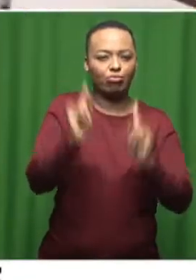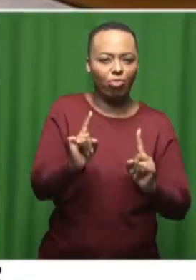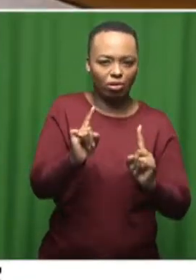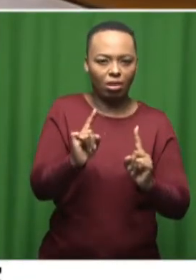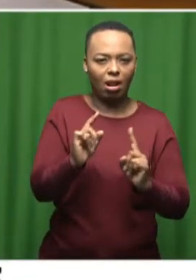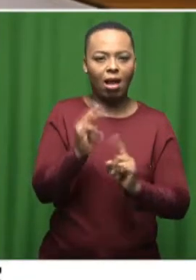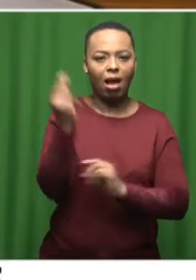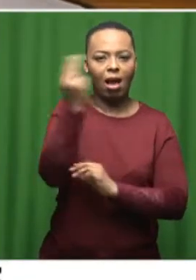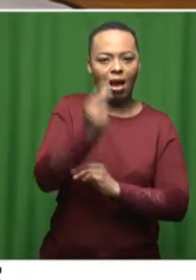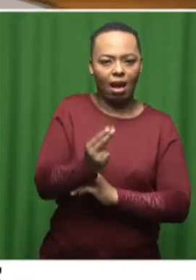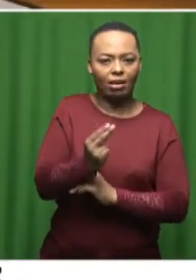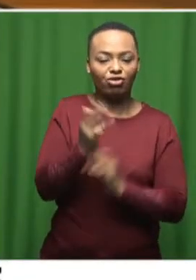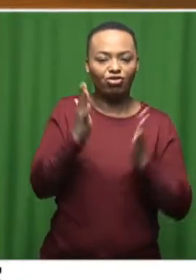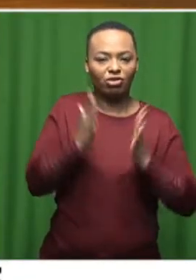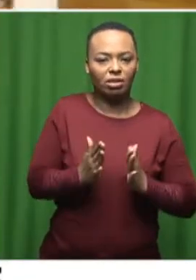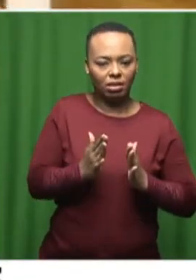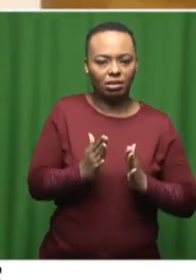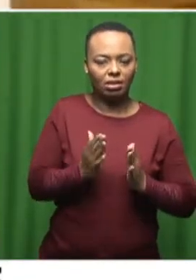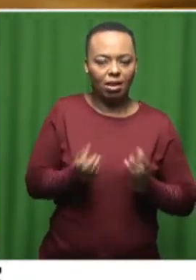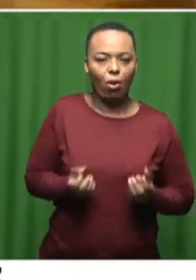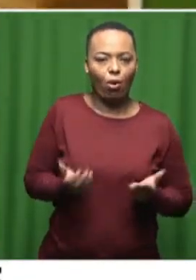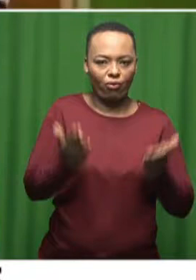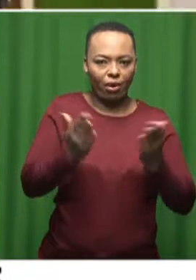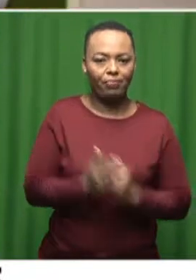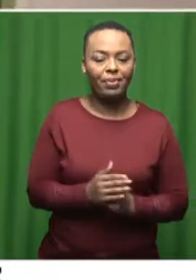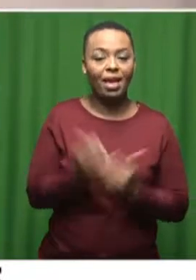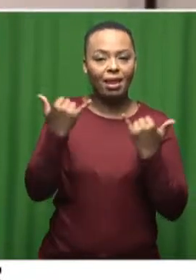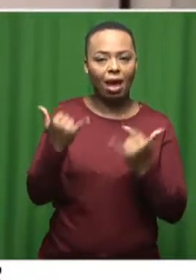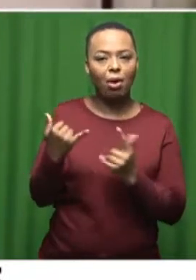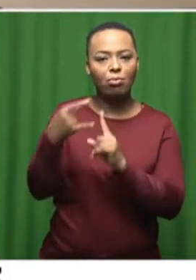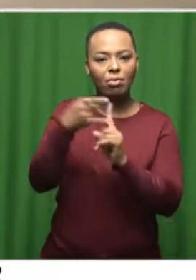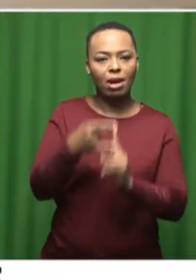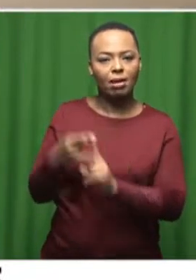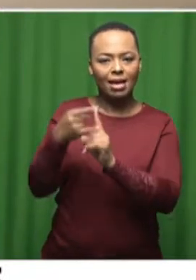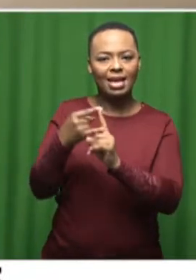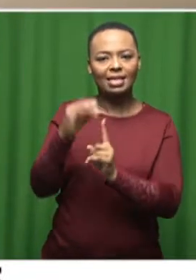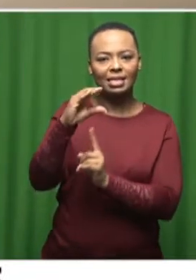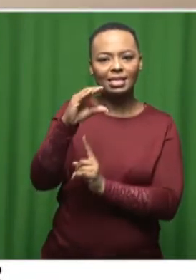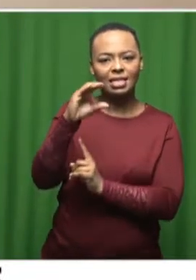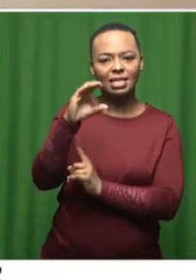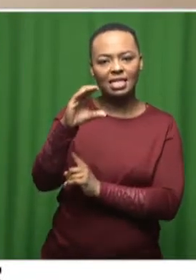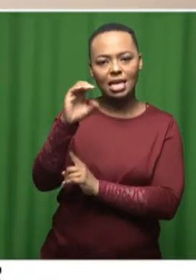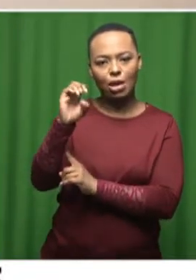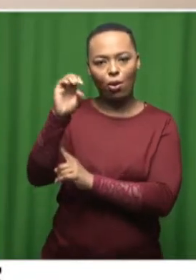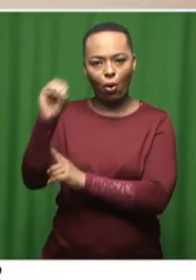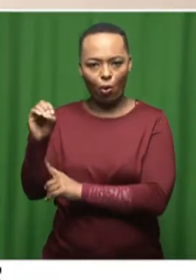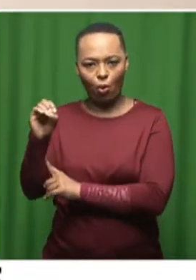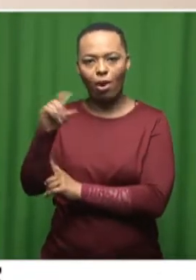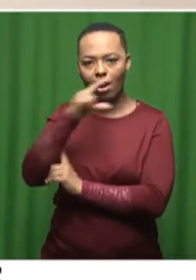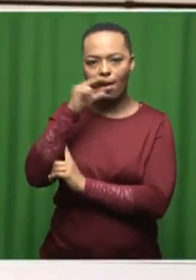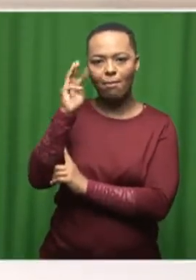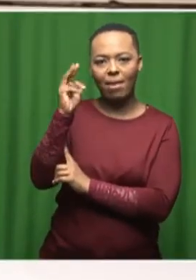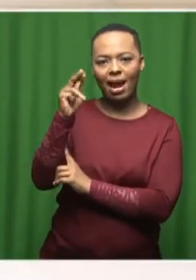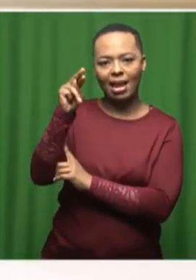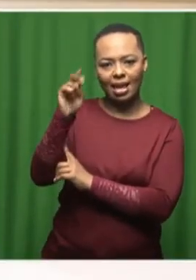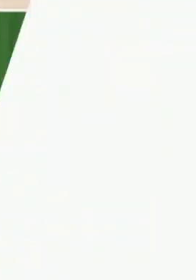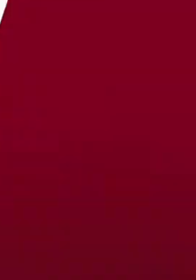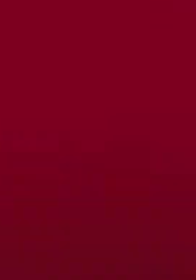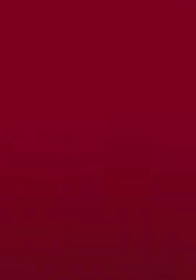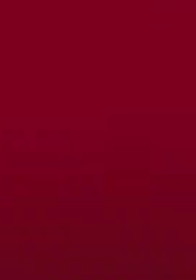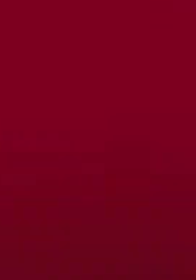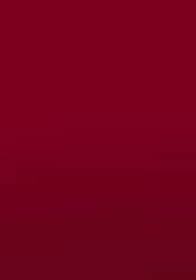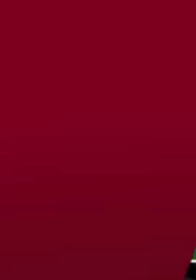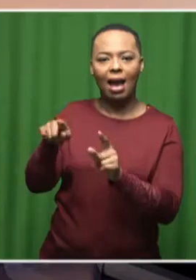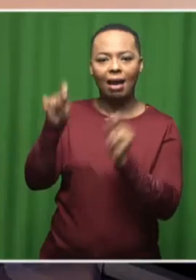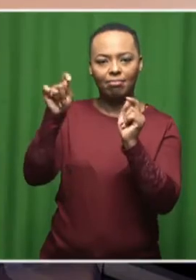have to offer. So I'm joined now by Marlene Le Roux, who is CEO at Artscape Theatre. Marlene, thank you so much for your time and